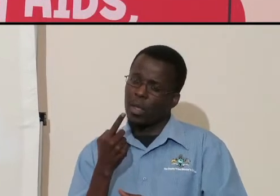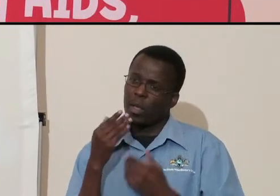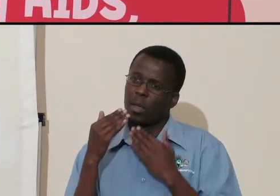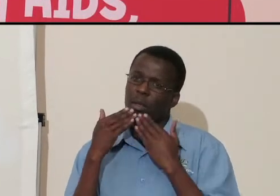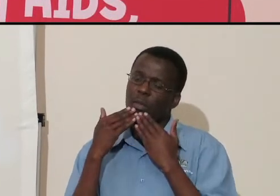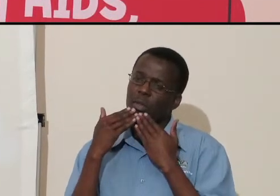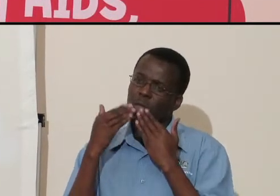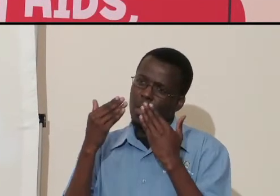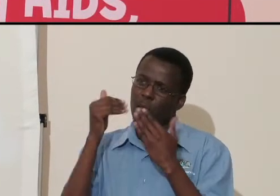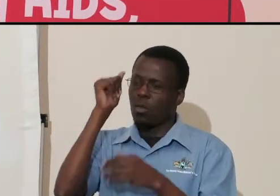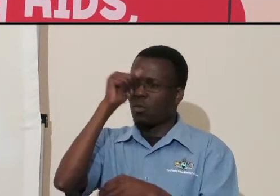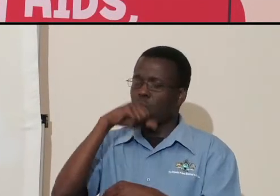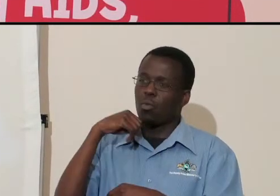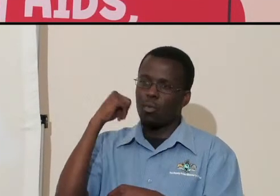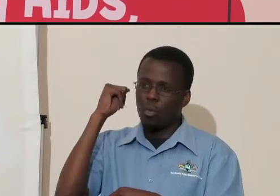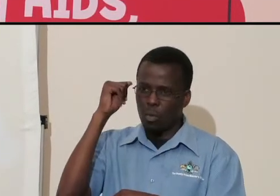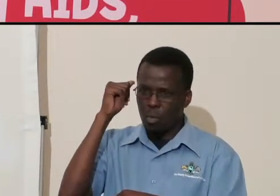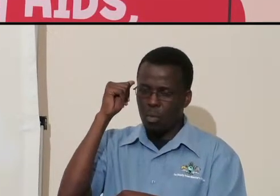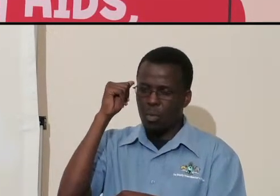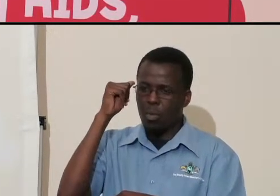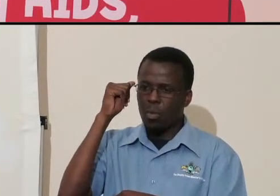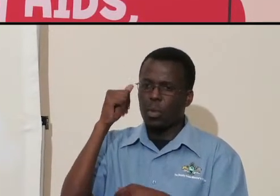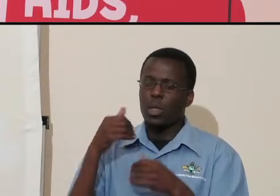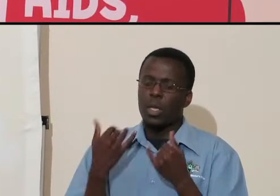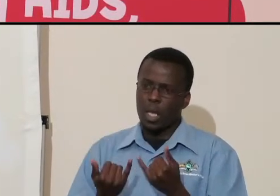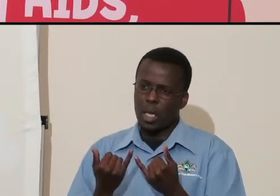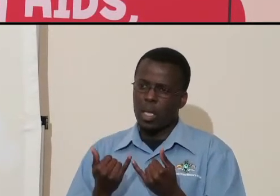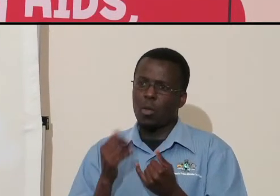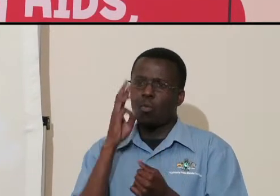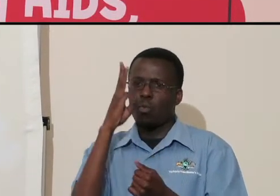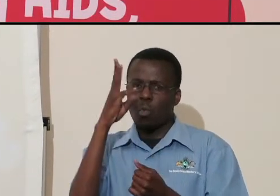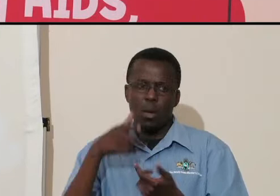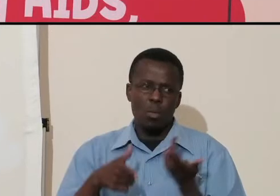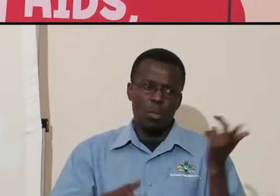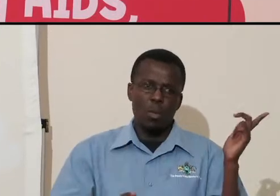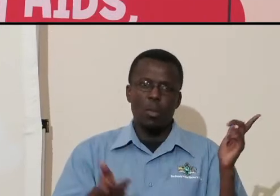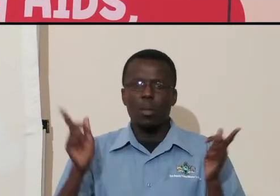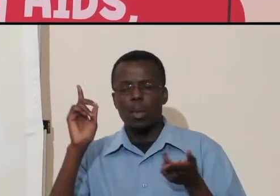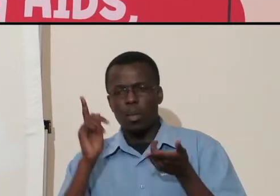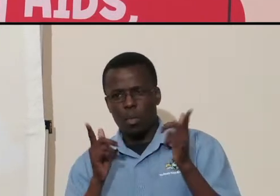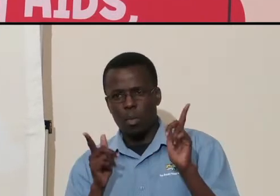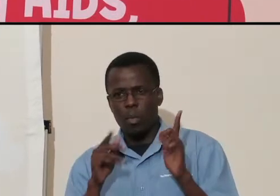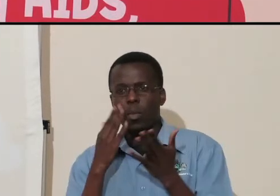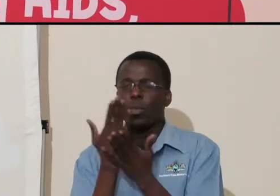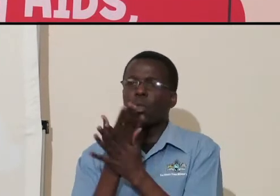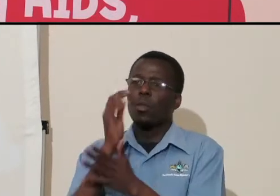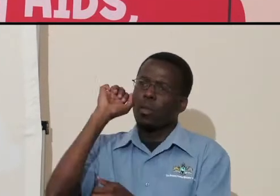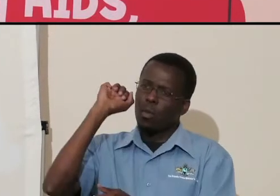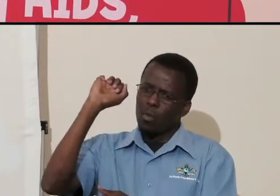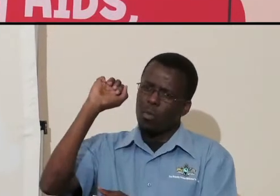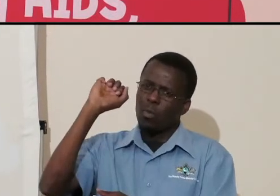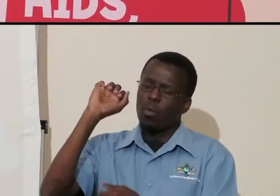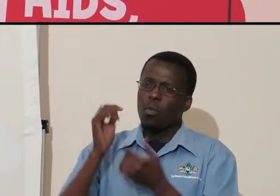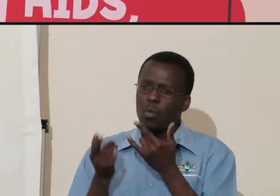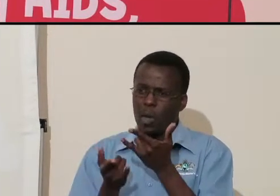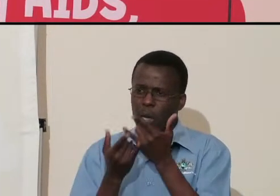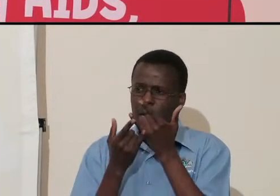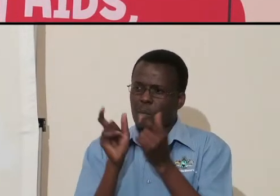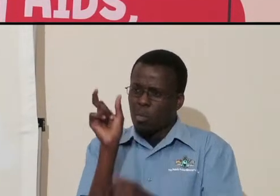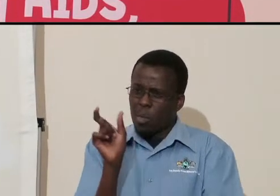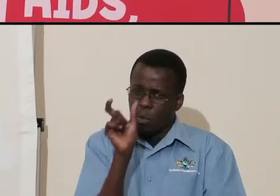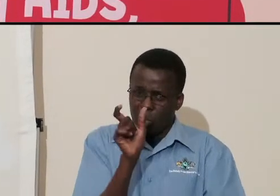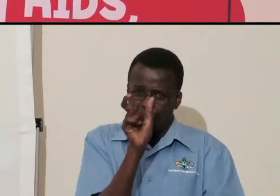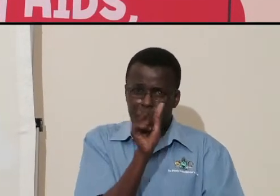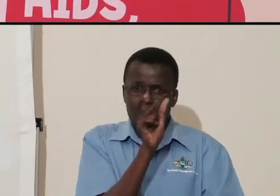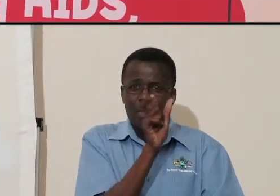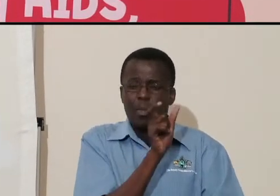Father, thank you, Lord. As we are about to depart, Lord, please help each and every one of